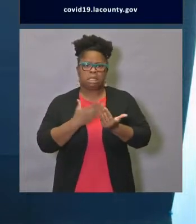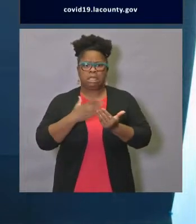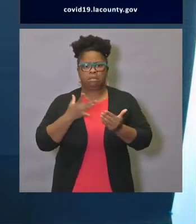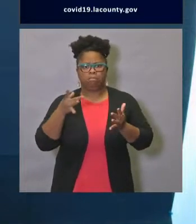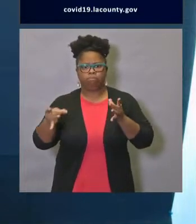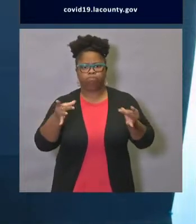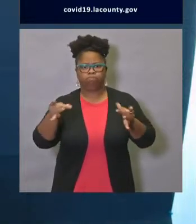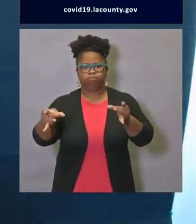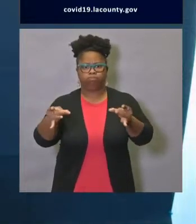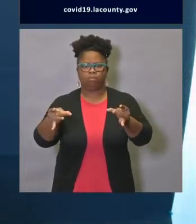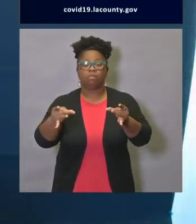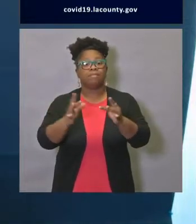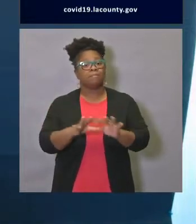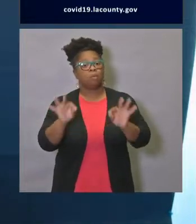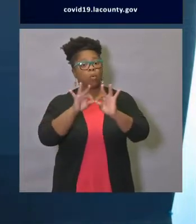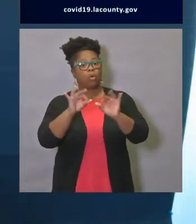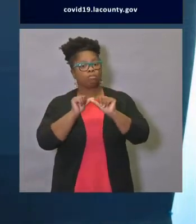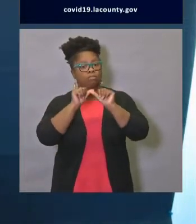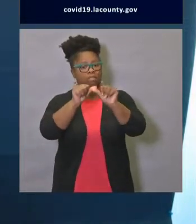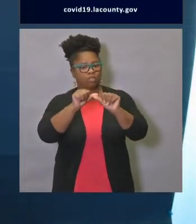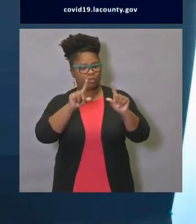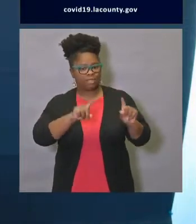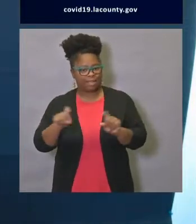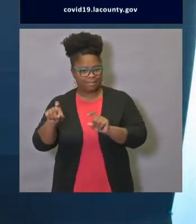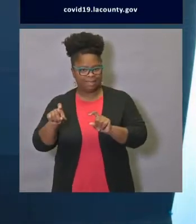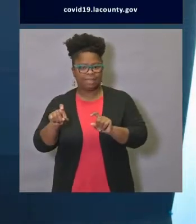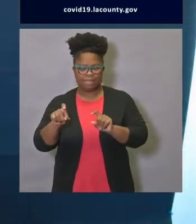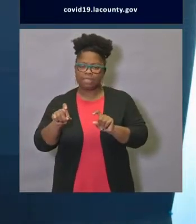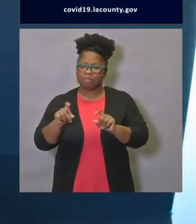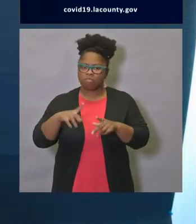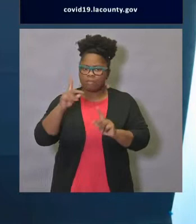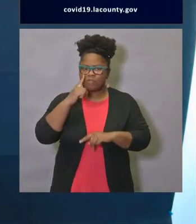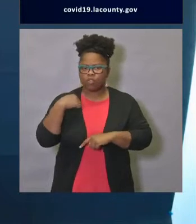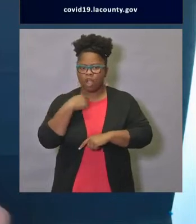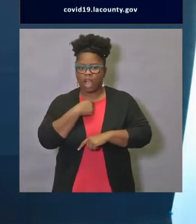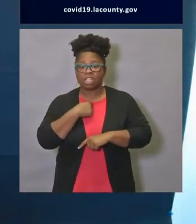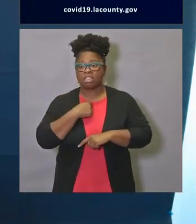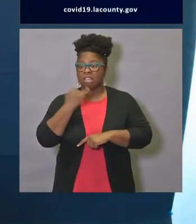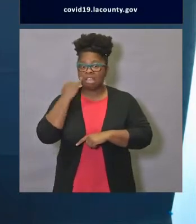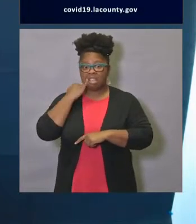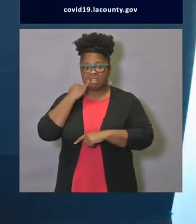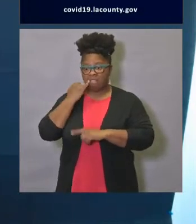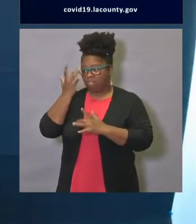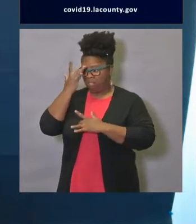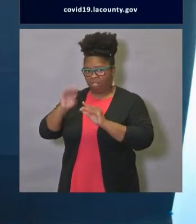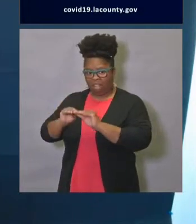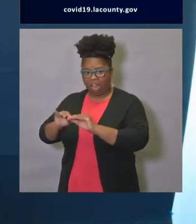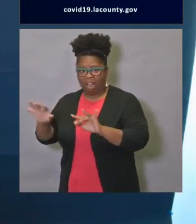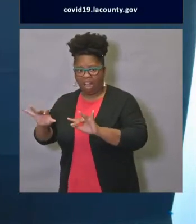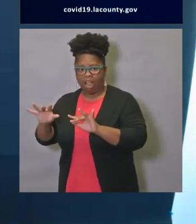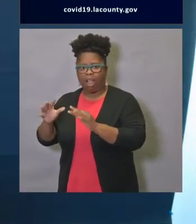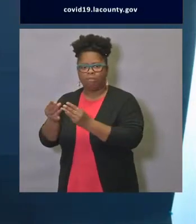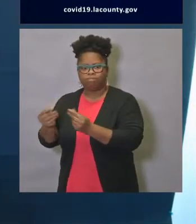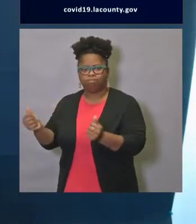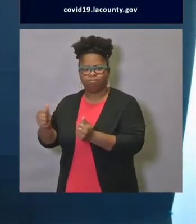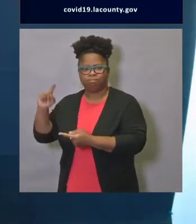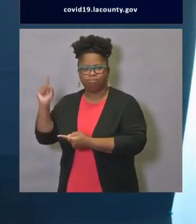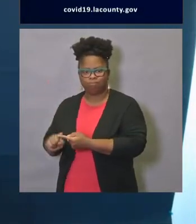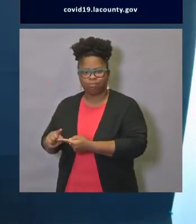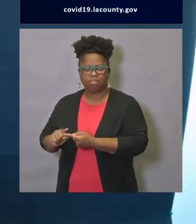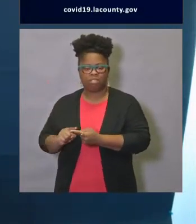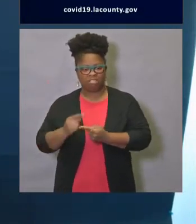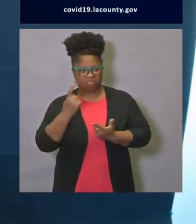transmission of COVID-19. Testing allows us to put out the little fires wherever they're sprouting up, those little fires that